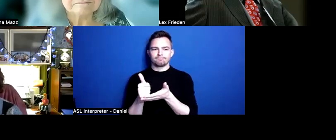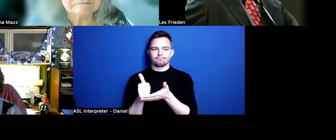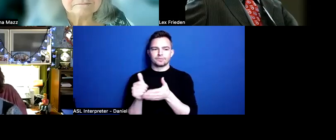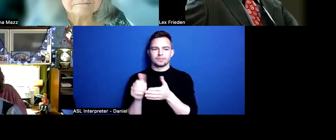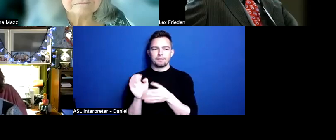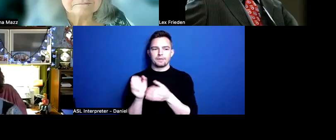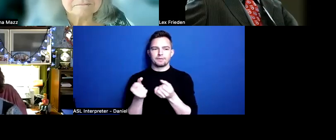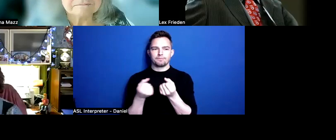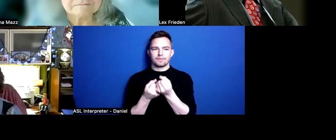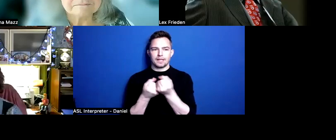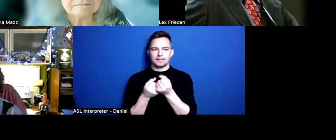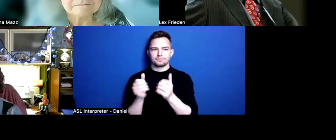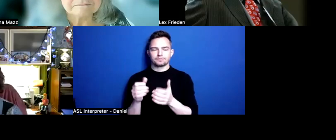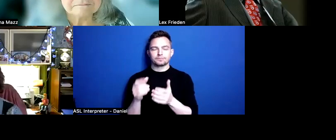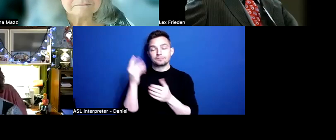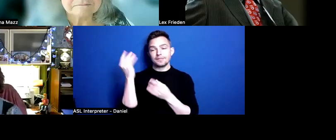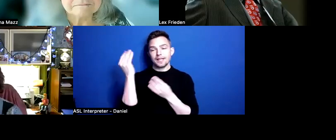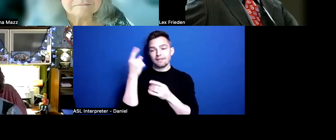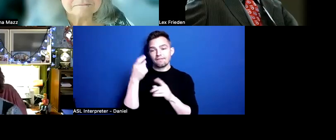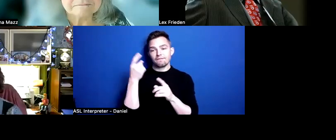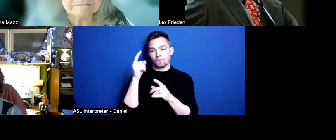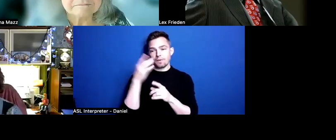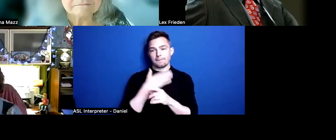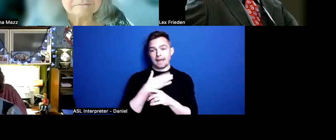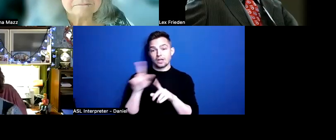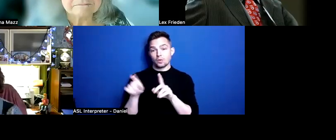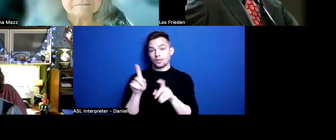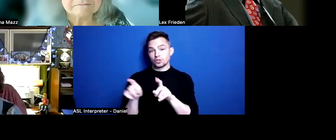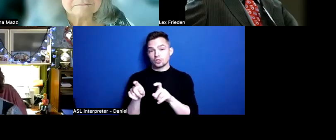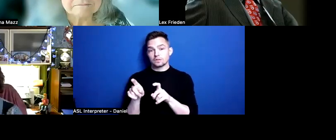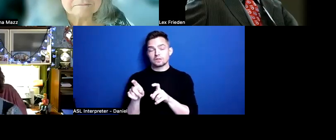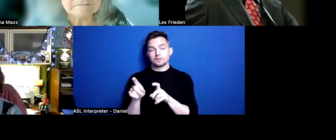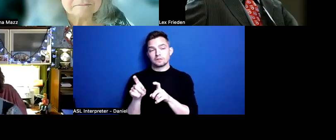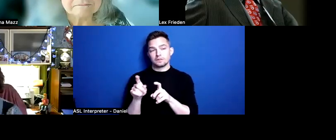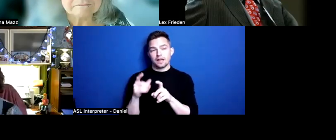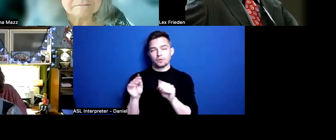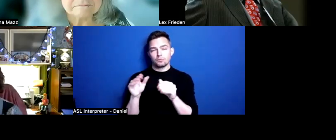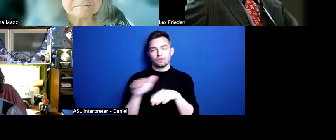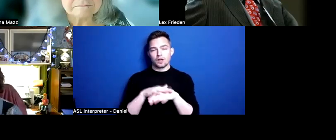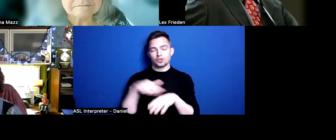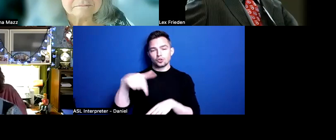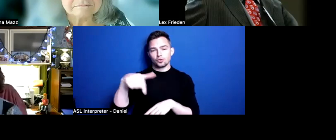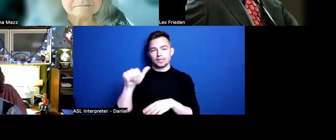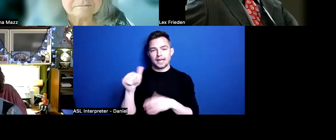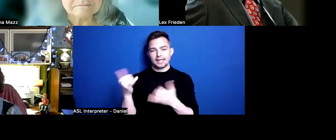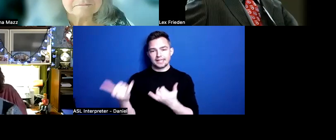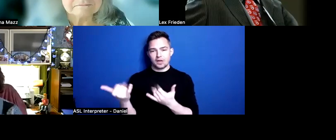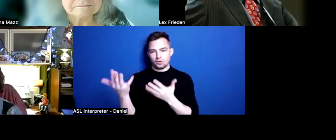I think for my questions, I think I'd like to move on to the Q&A. So